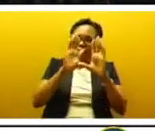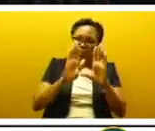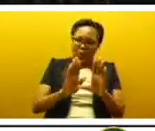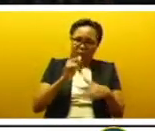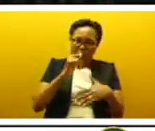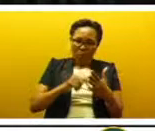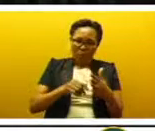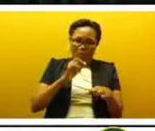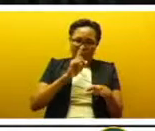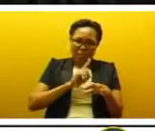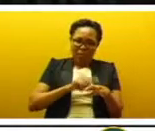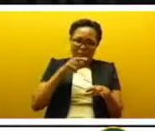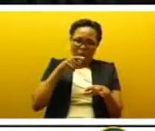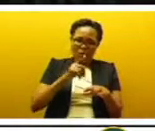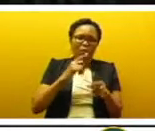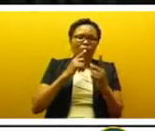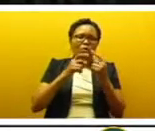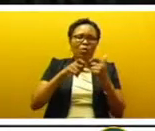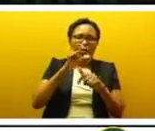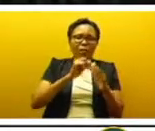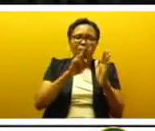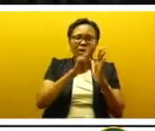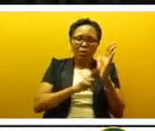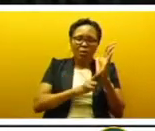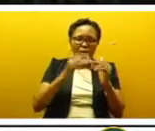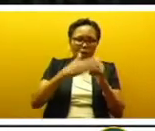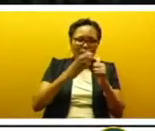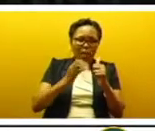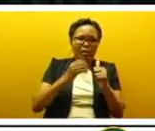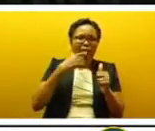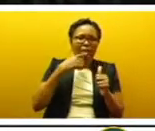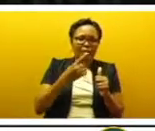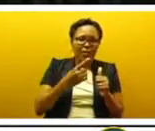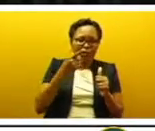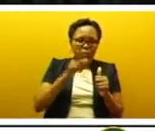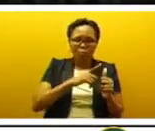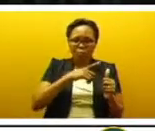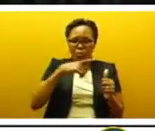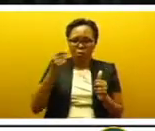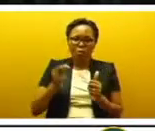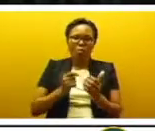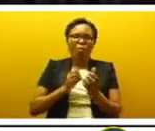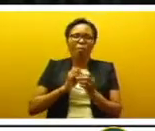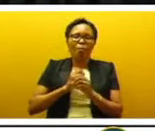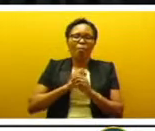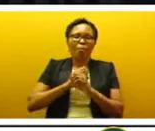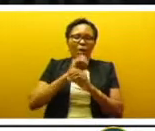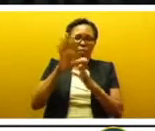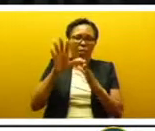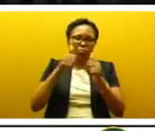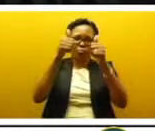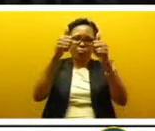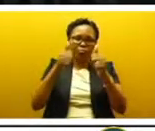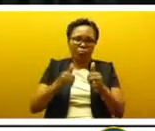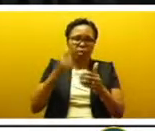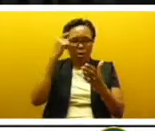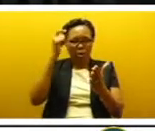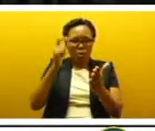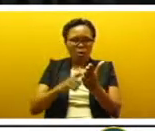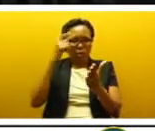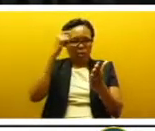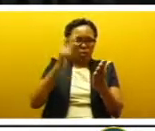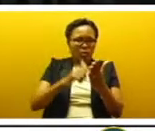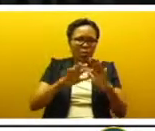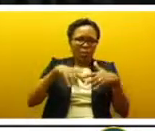When you say Regulation 90 says you are going to publish notices on how election officials